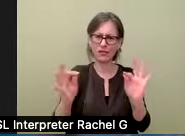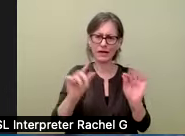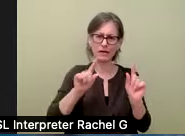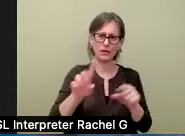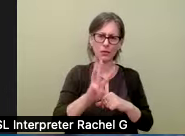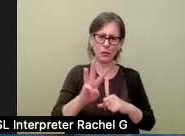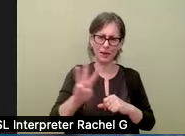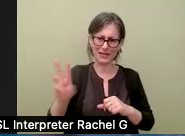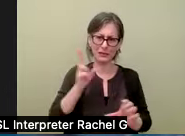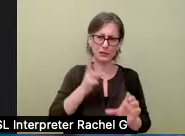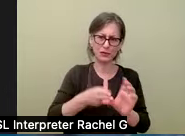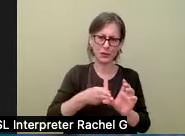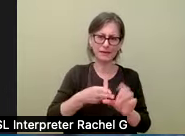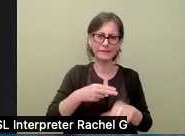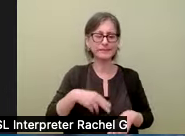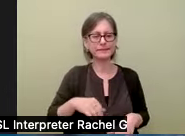earthquakecountry.org/join. Of